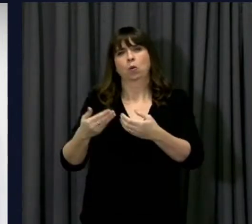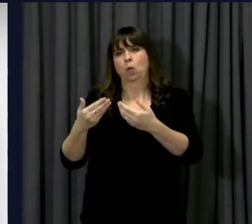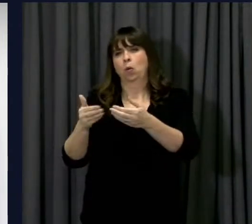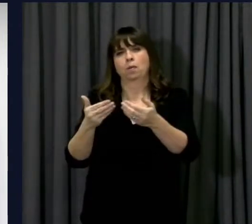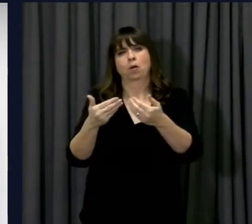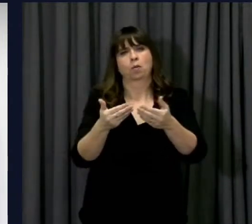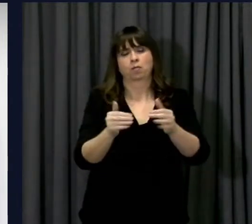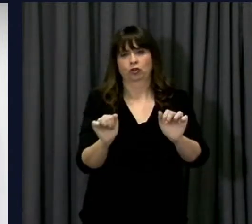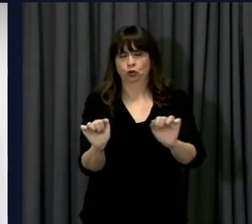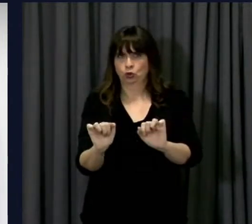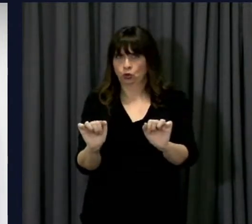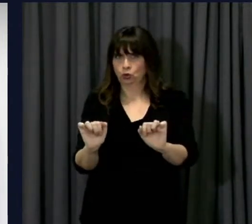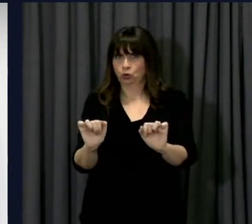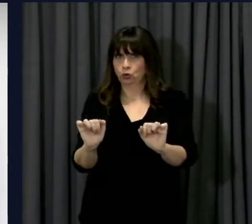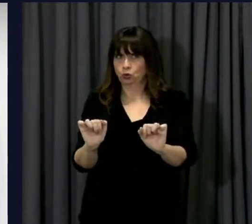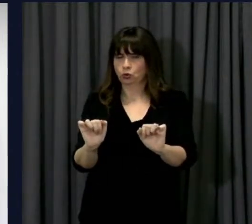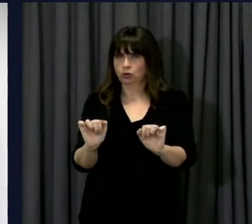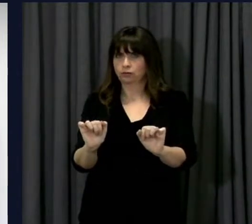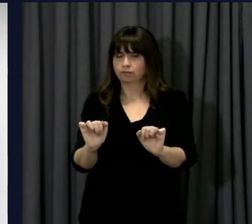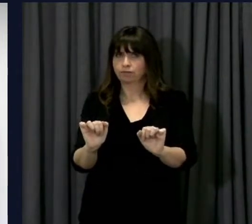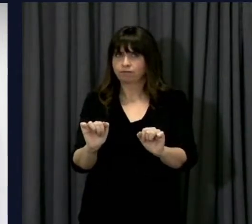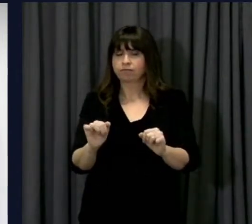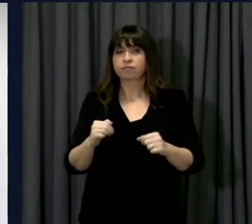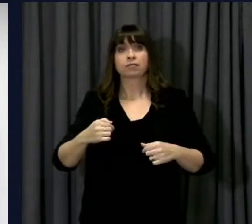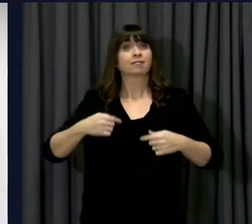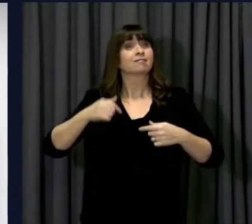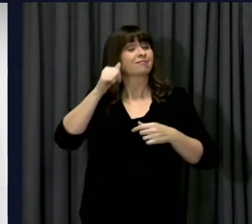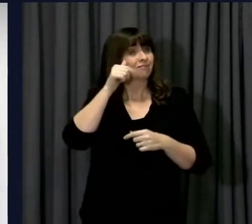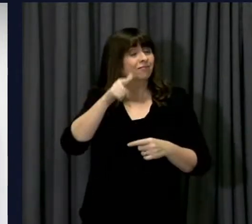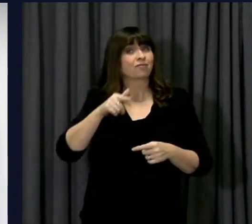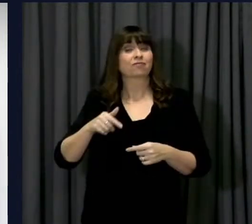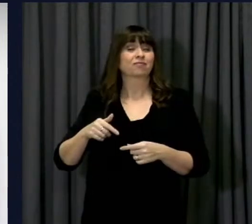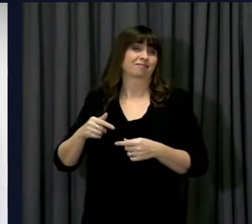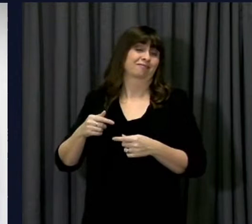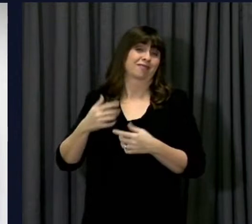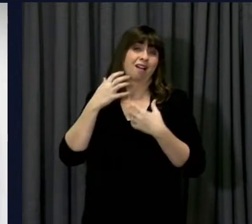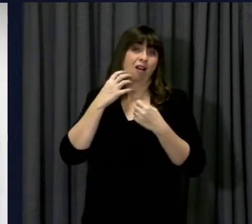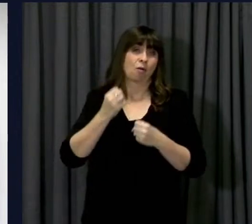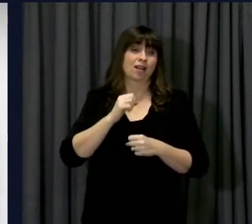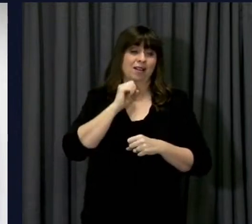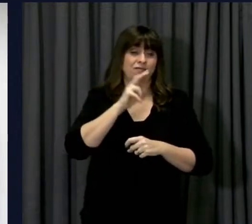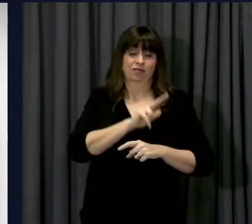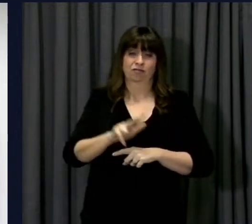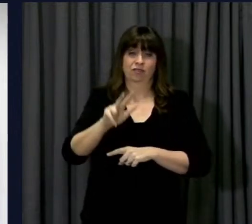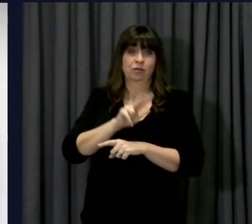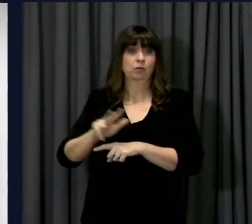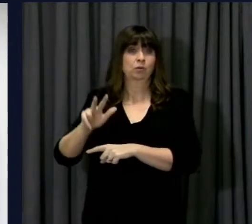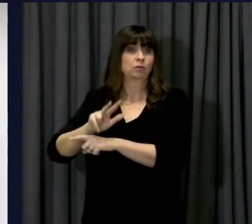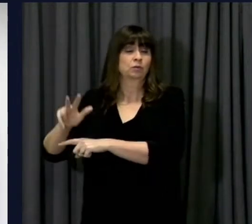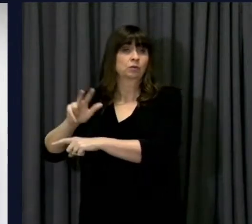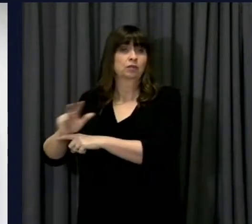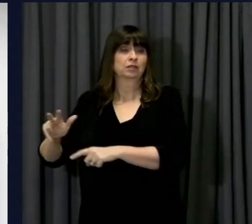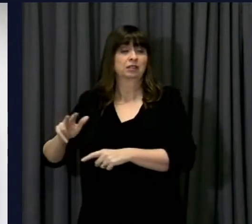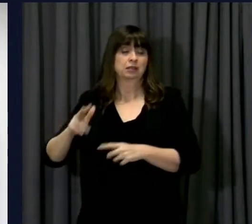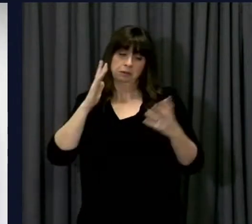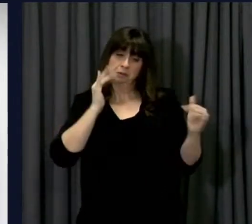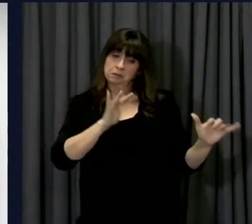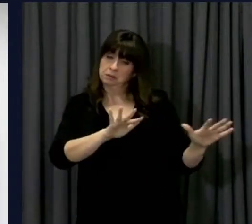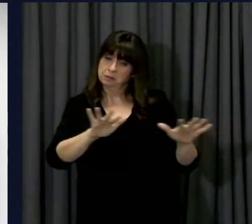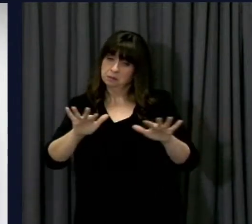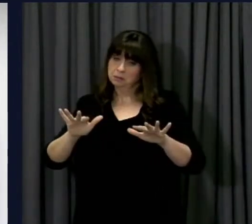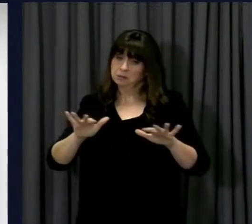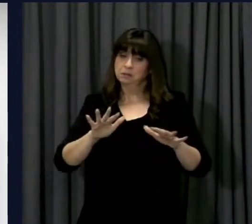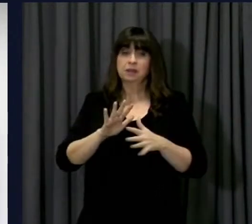I should say is that we have a regular review process. We'll be due to complete a review by the 3rd week